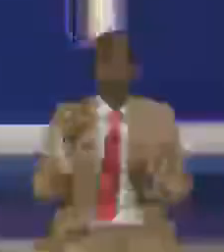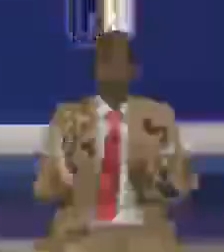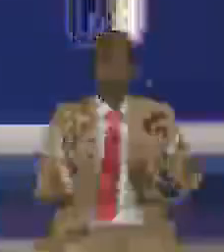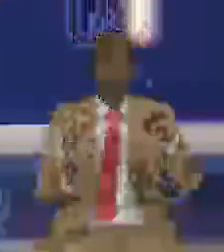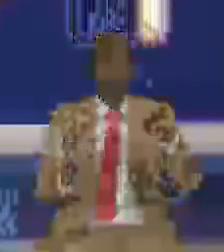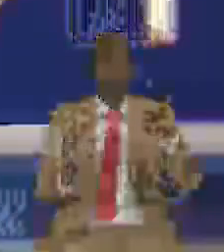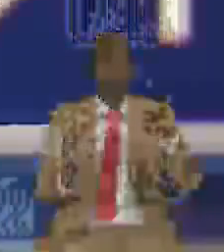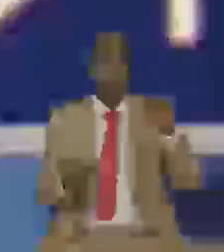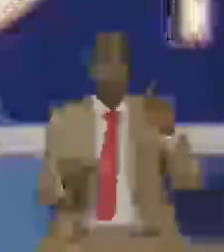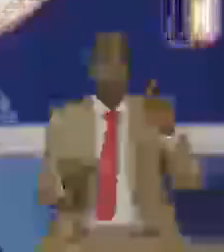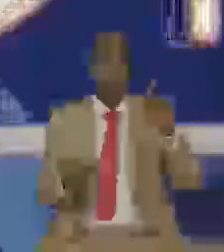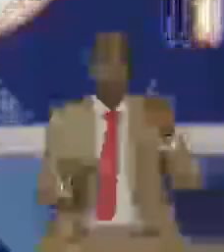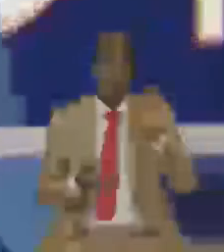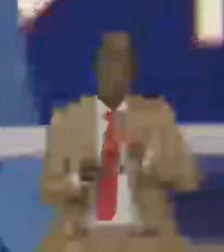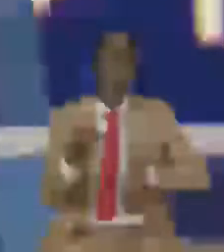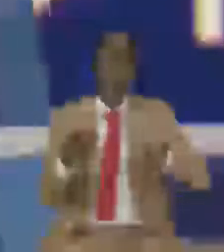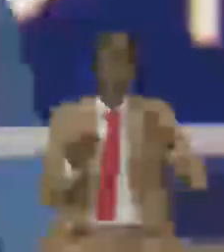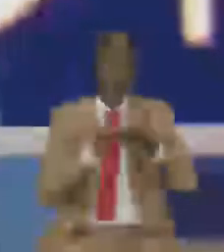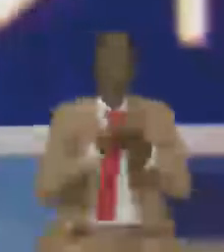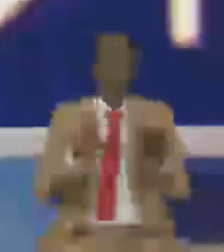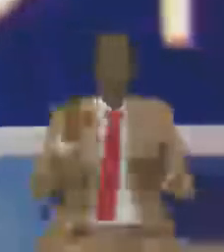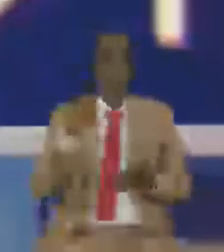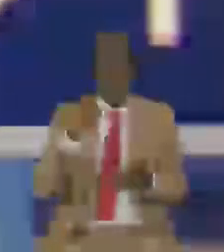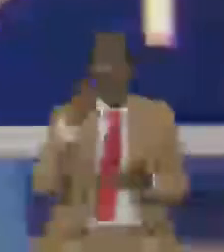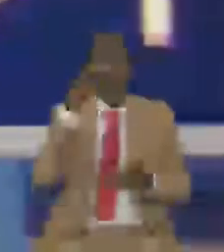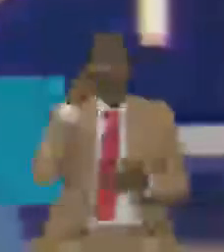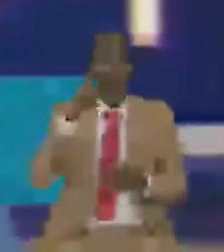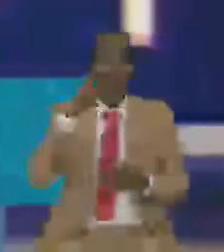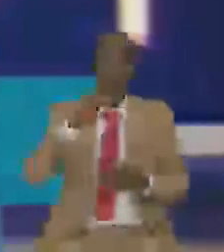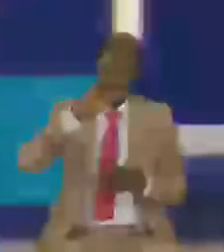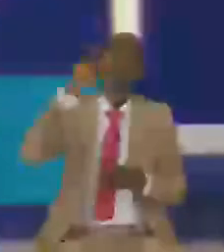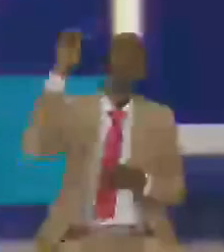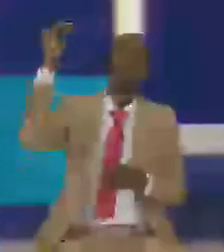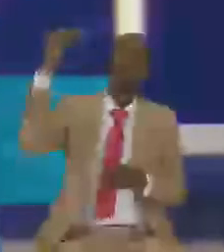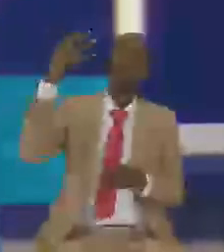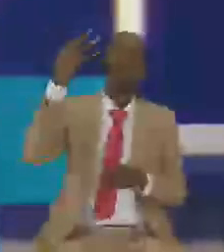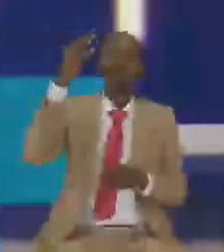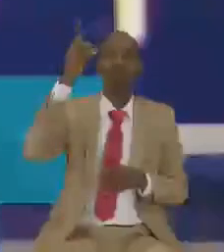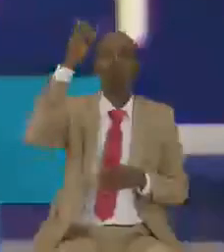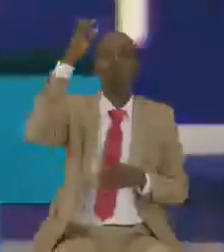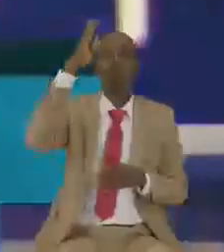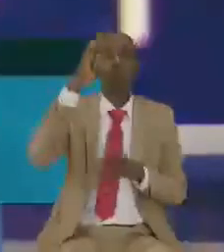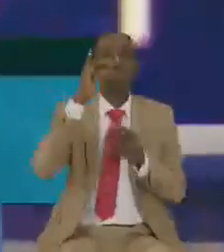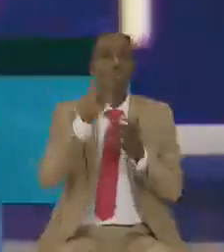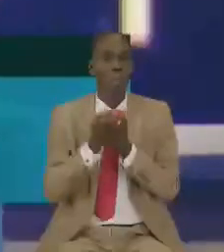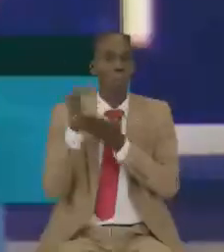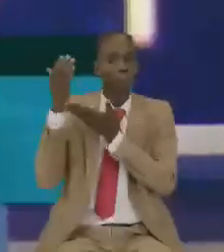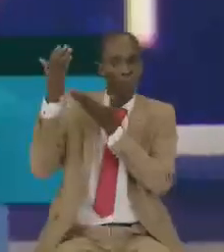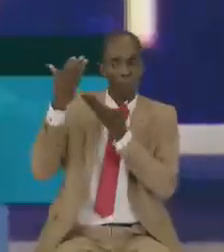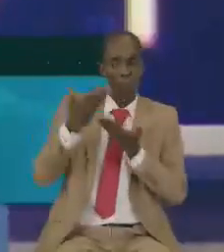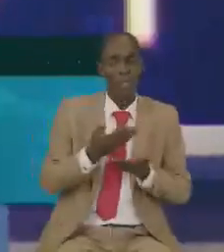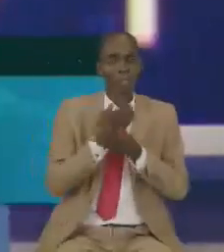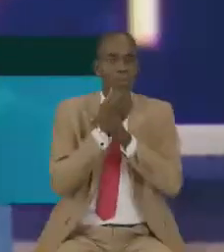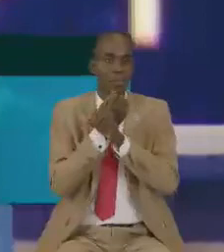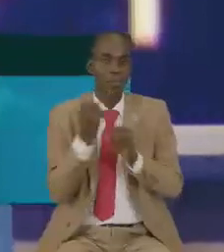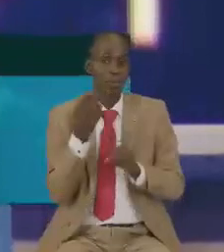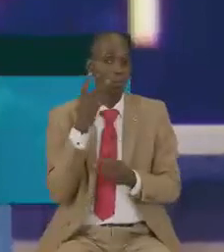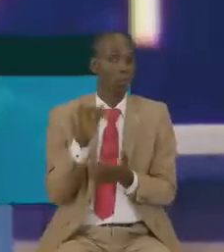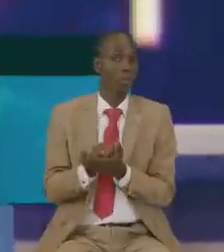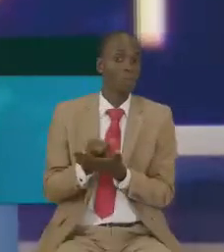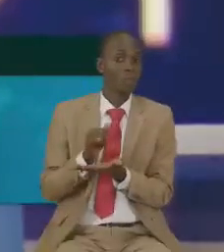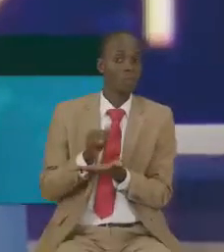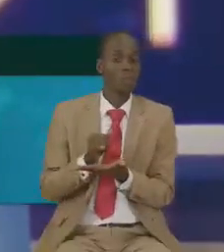Titus chapter 2 verse 11, for the grace of God that bringeth salvation. You see that?